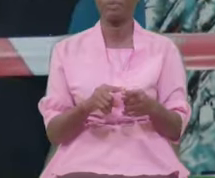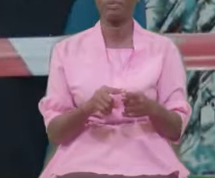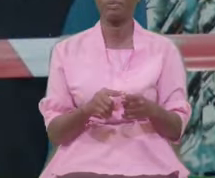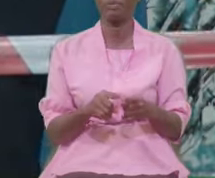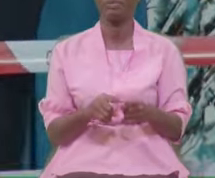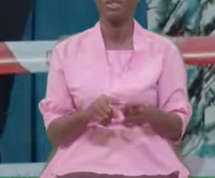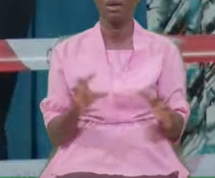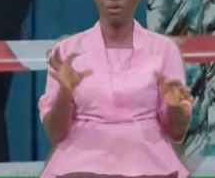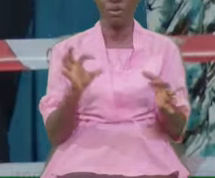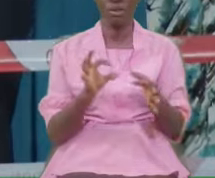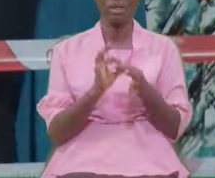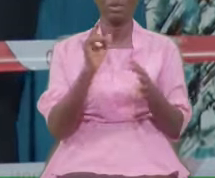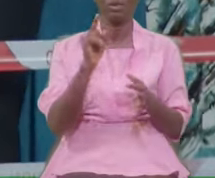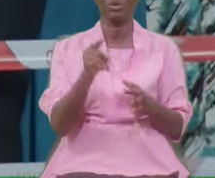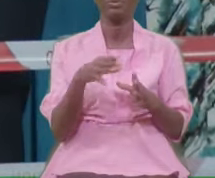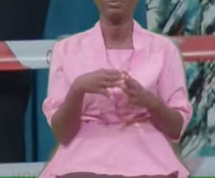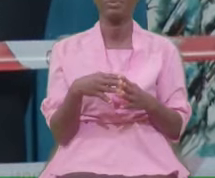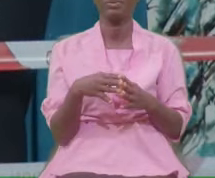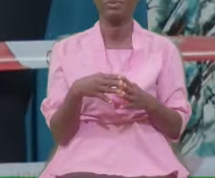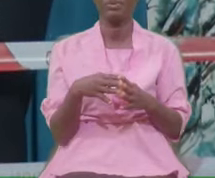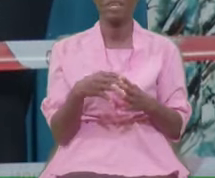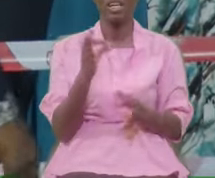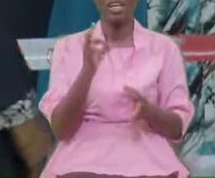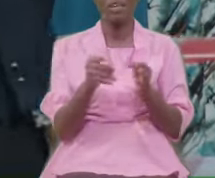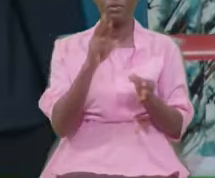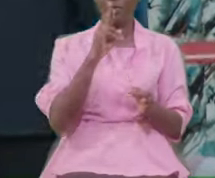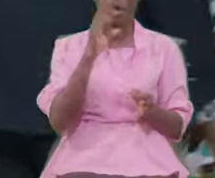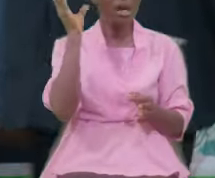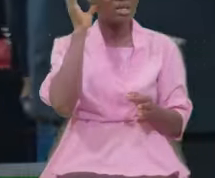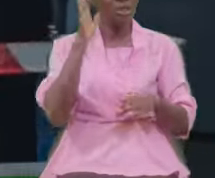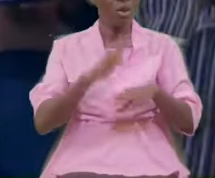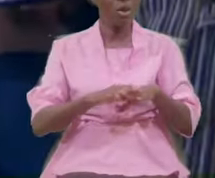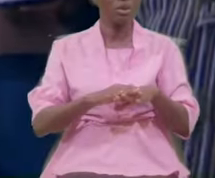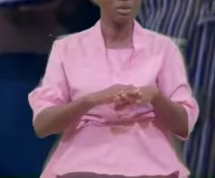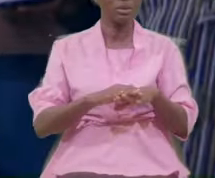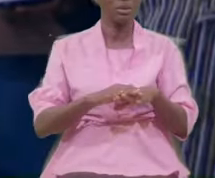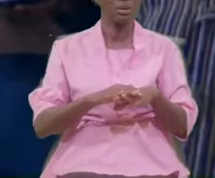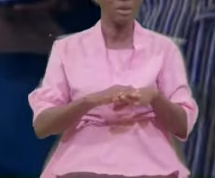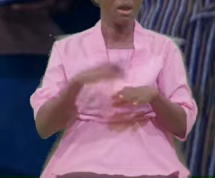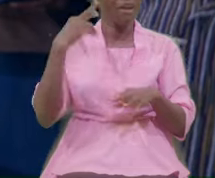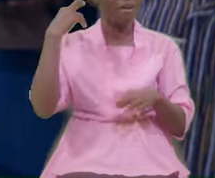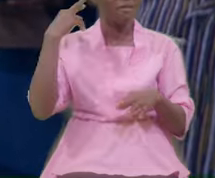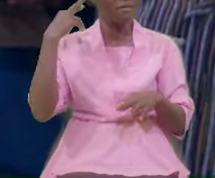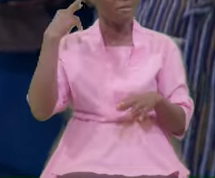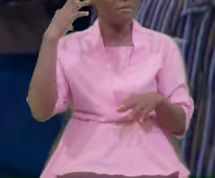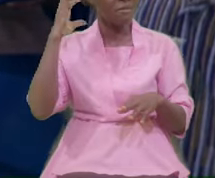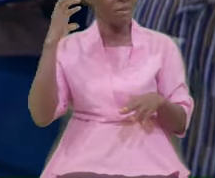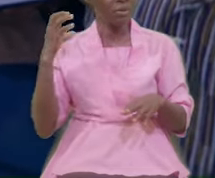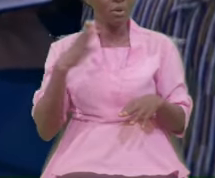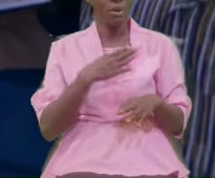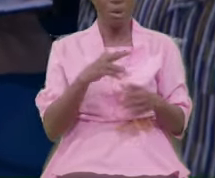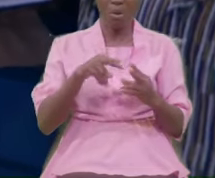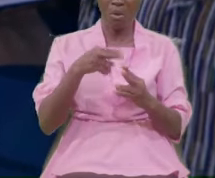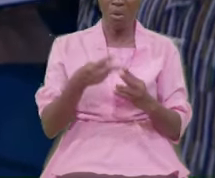radio or television you giving your life to Christ Please send your name and your